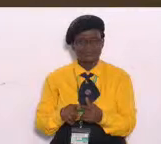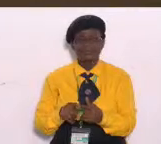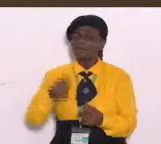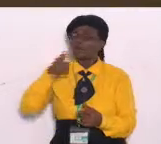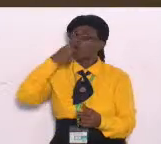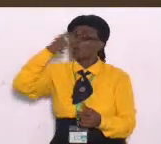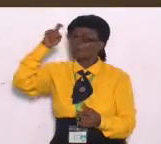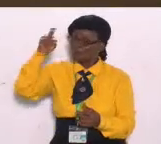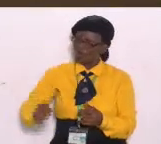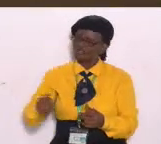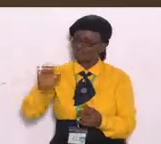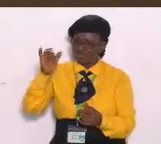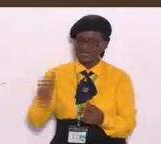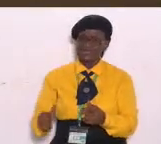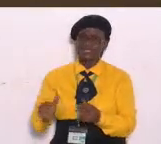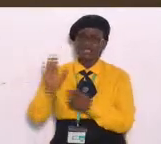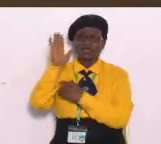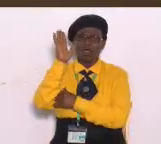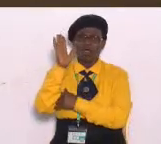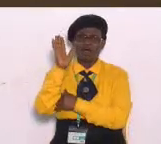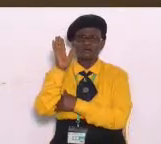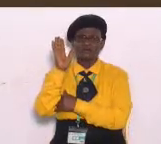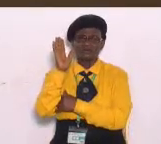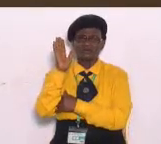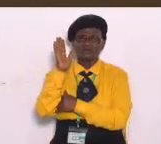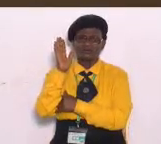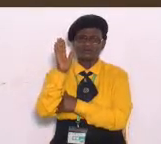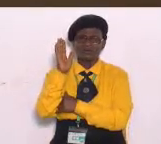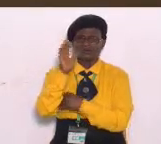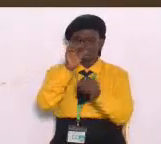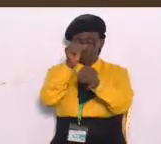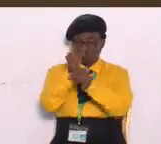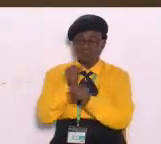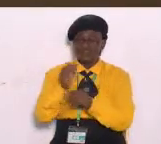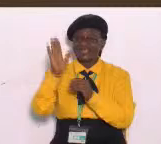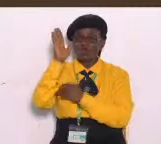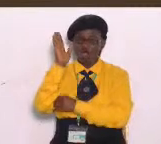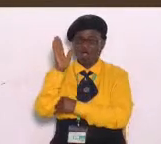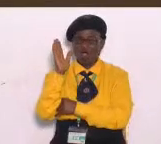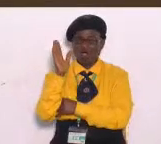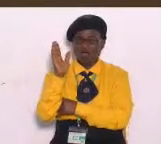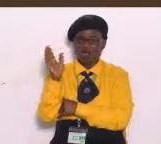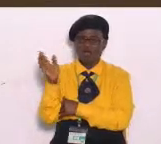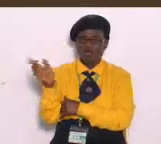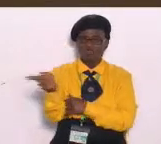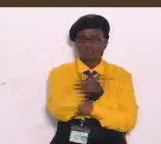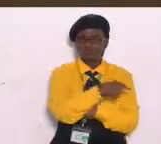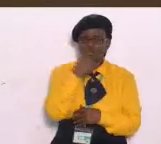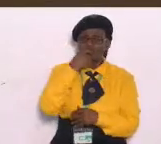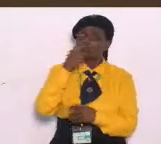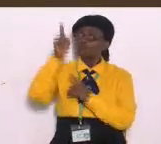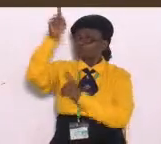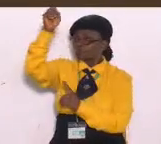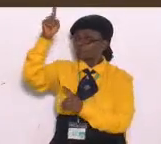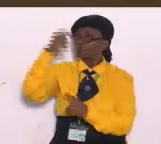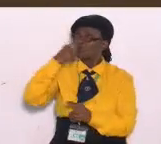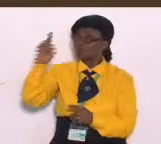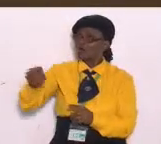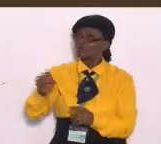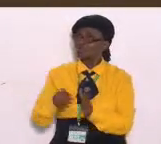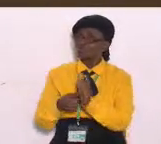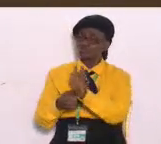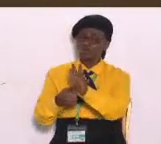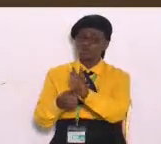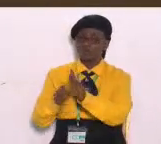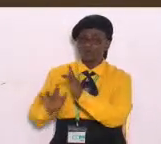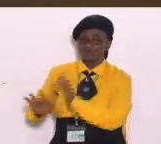compulsorily, God, sovereign God, you must show mercy to me.